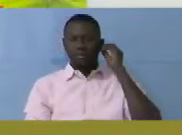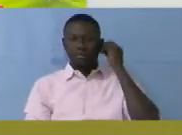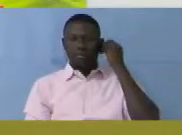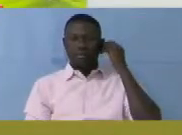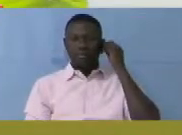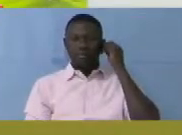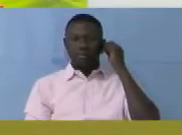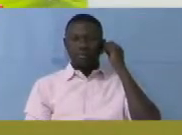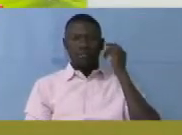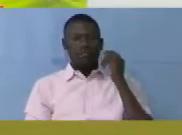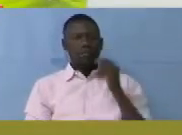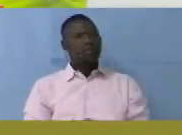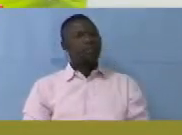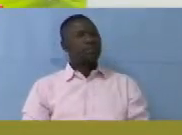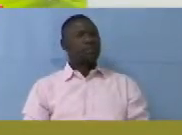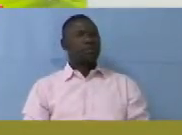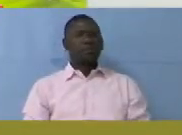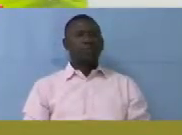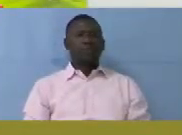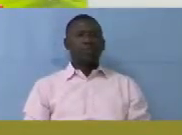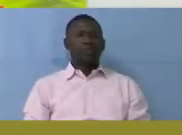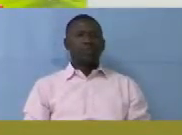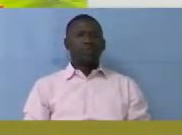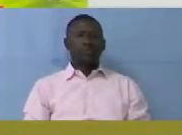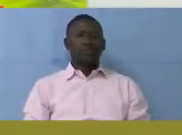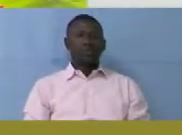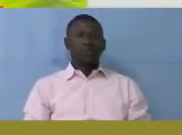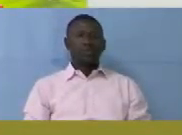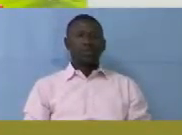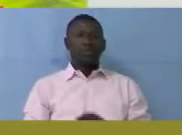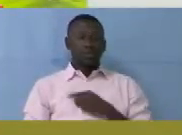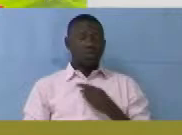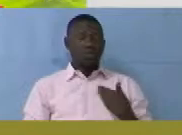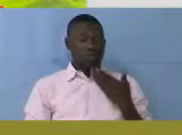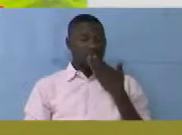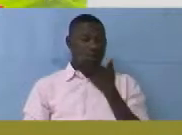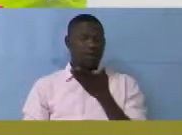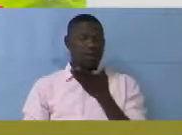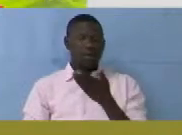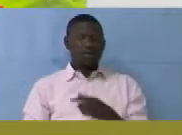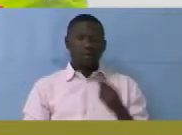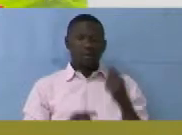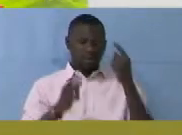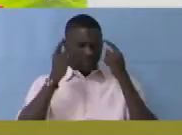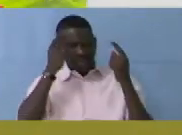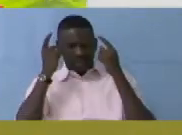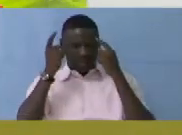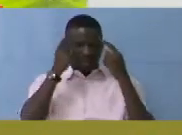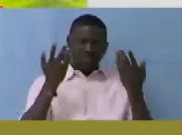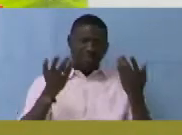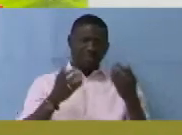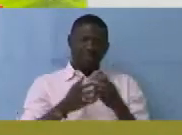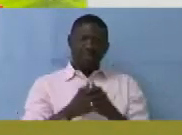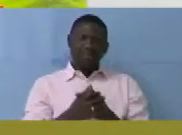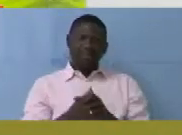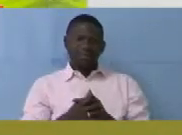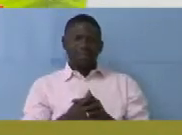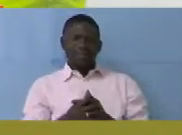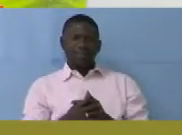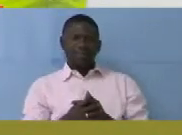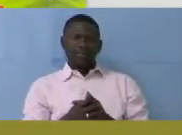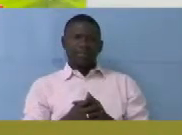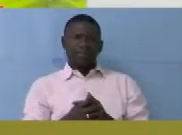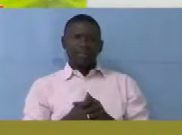So we were there ndeje wondering until finalu mbe mirakan njakalta. That's where I